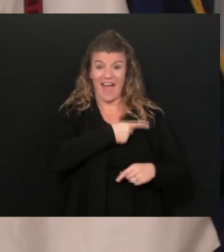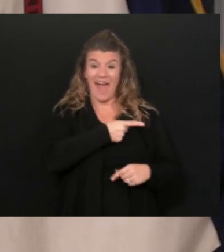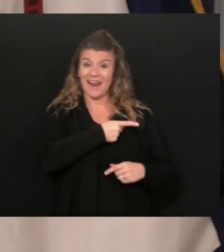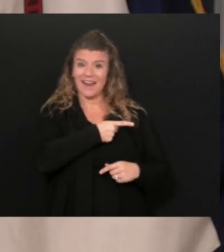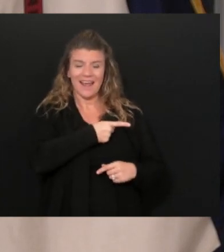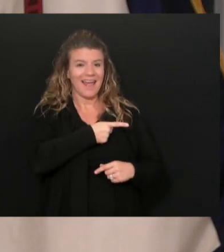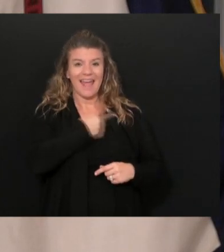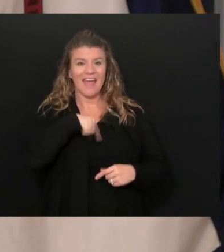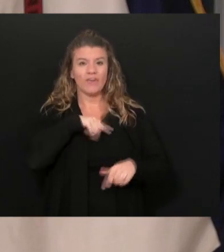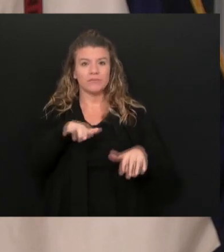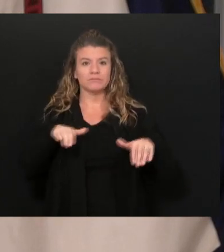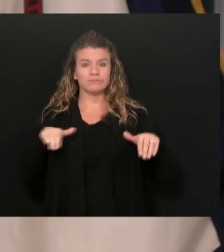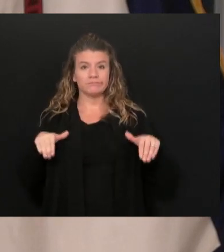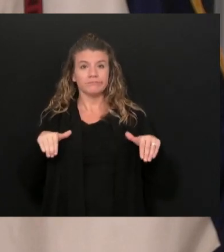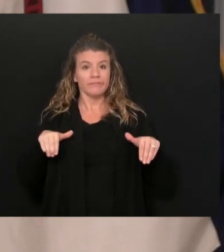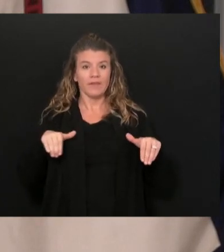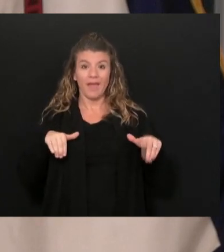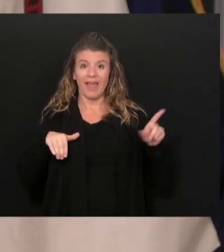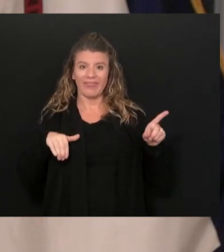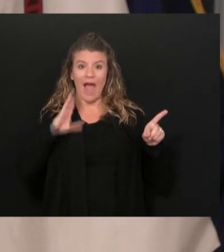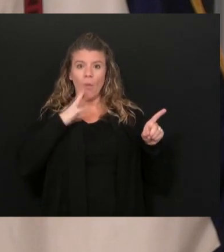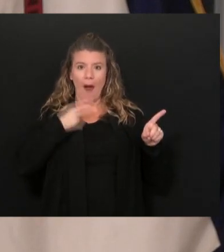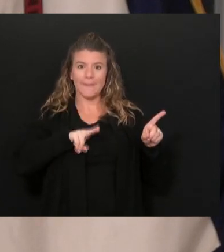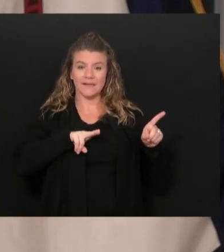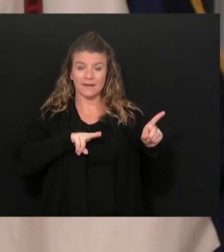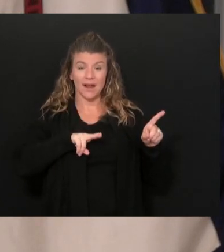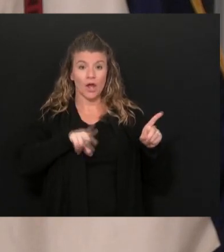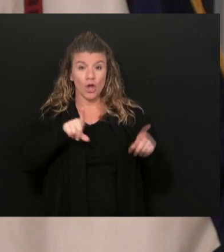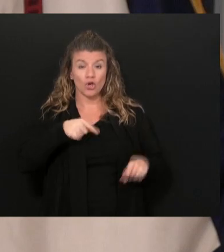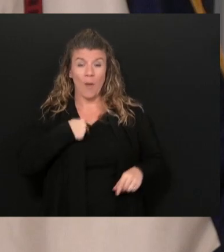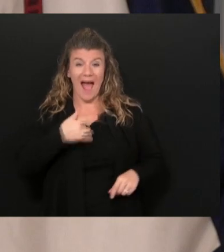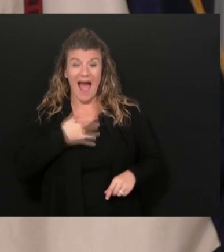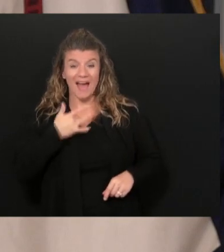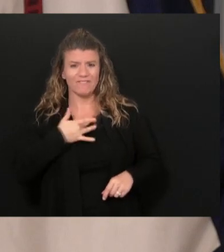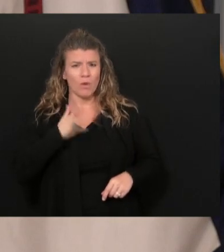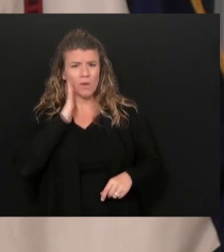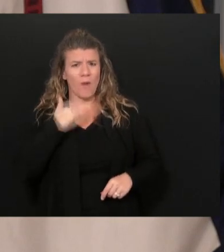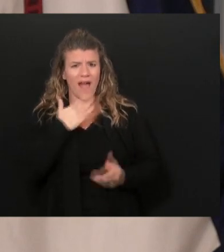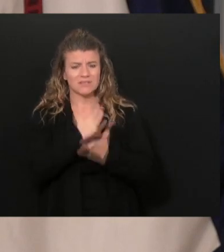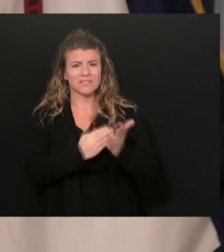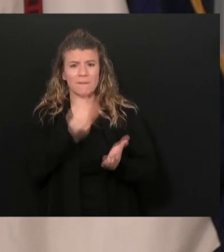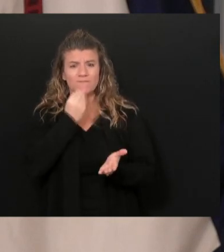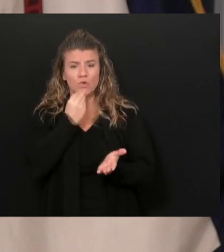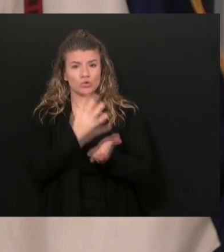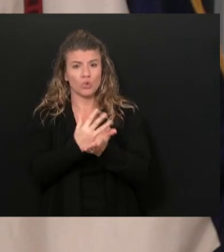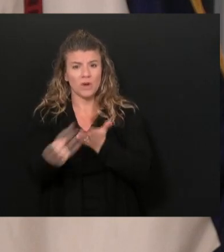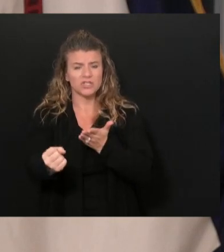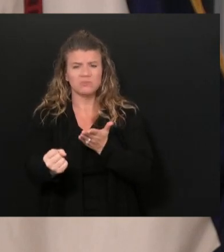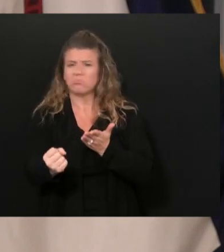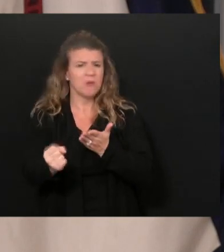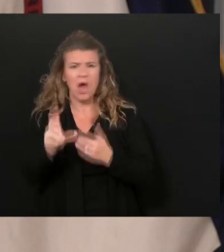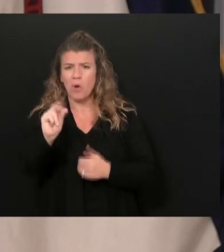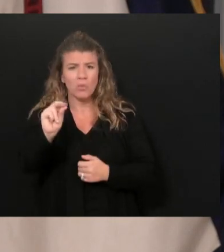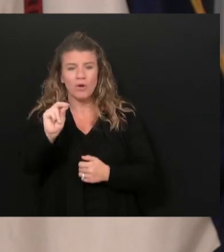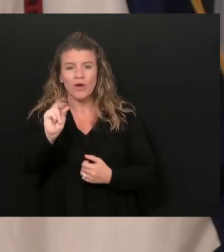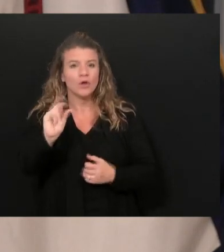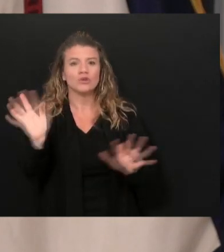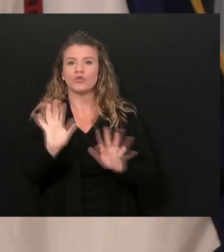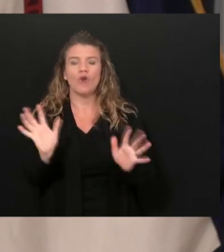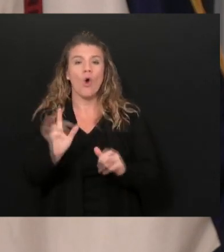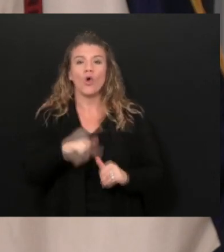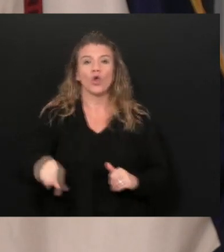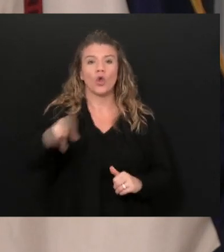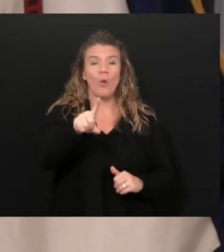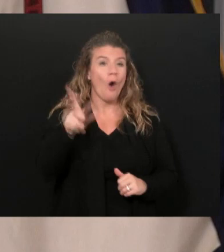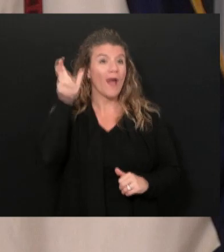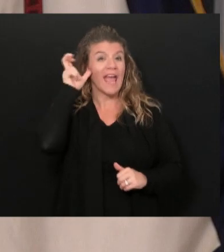food shortages. Do I think there's going to be food shortages? Absolutely not. So don't anyone take what